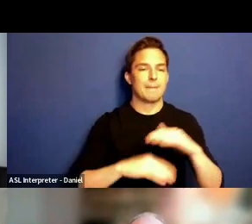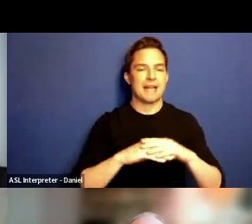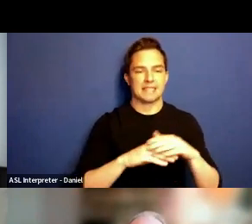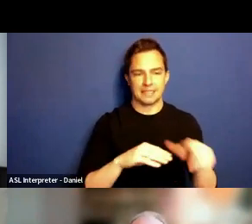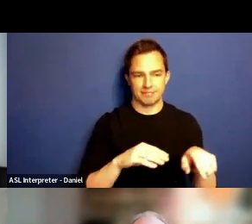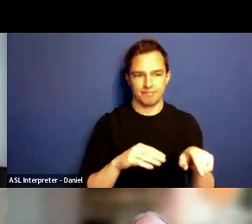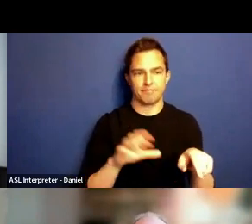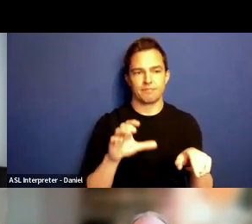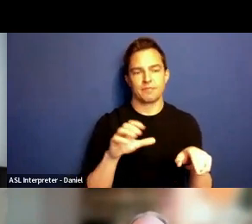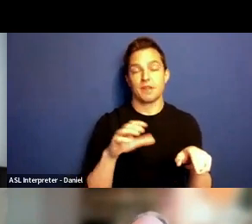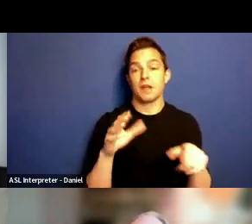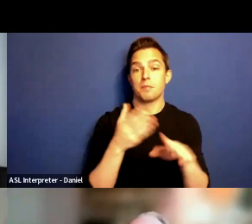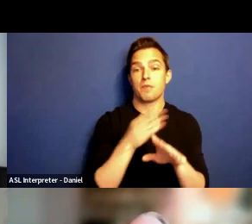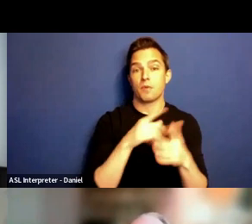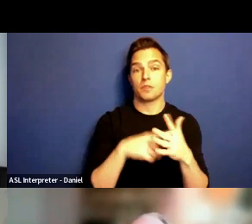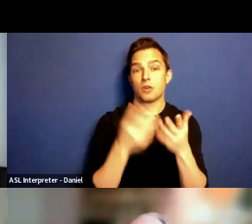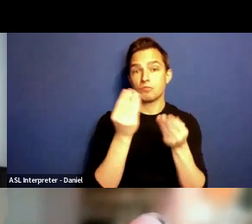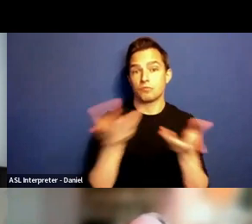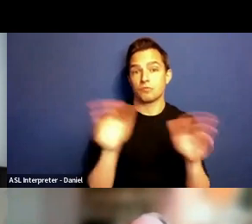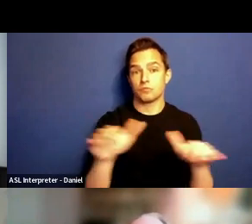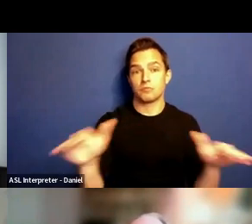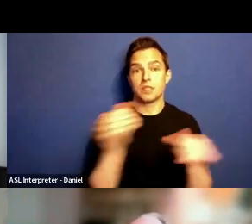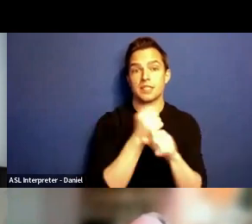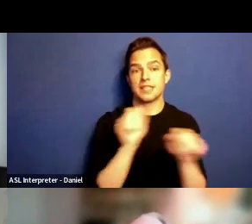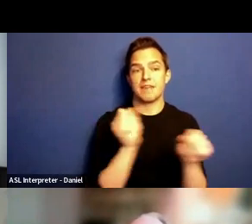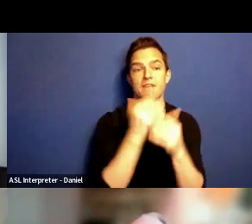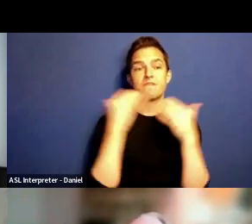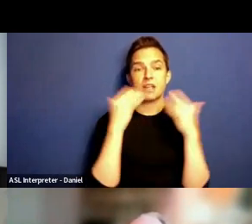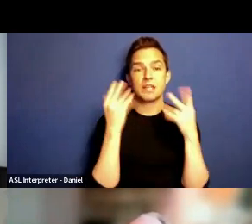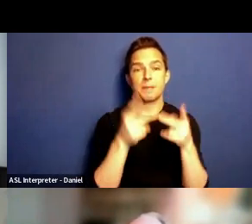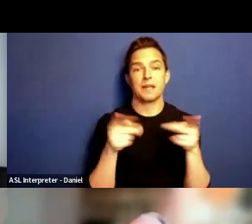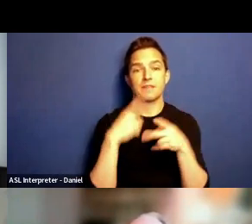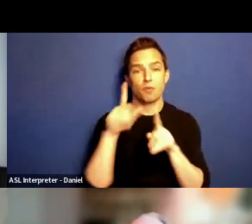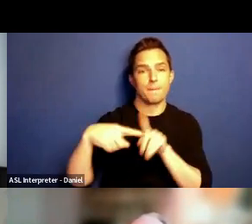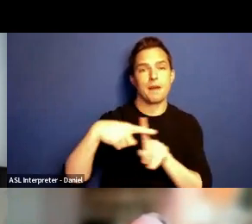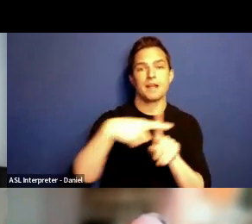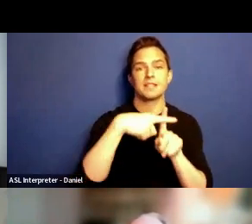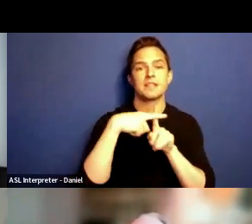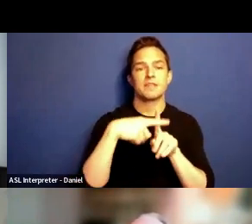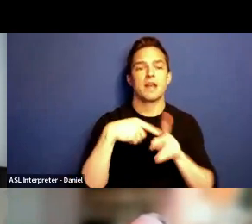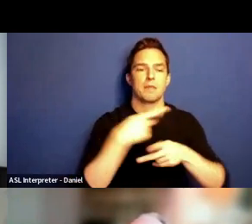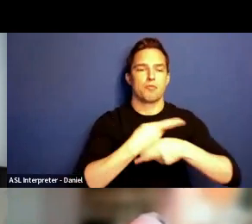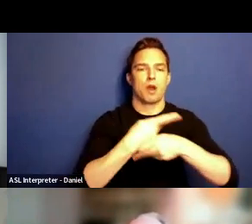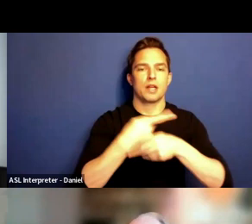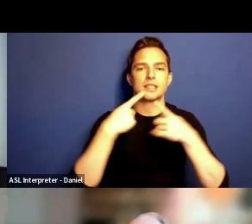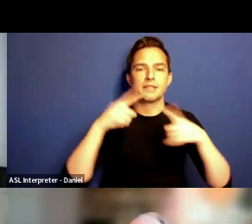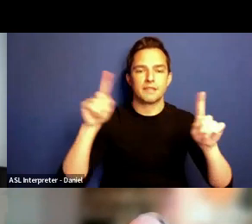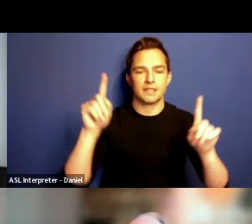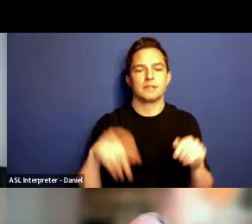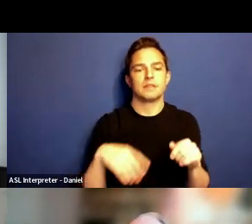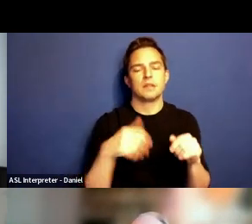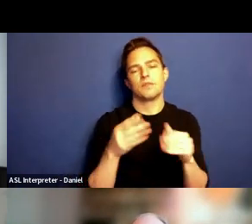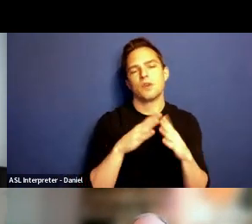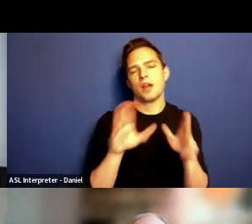begin, we would like to remind you that this is a safe and friendly space for positivity and productivity. There are a few